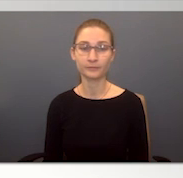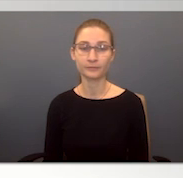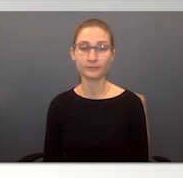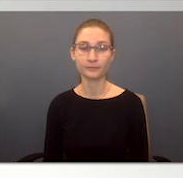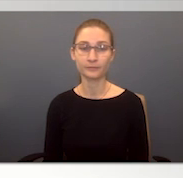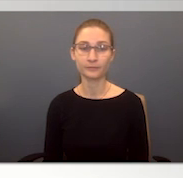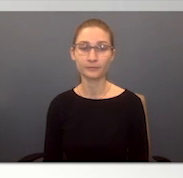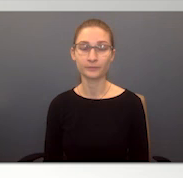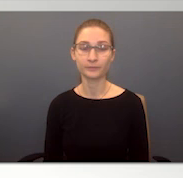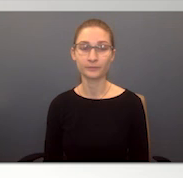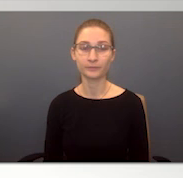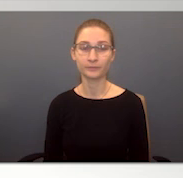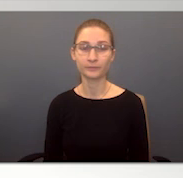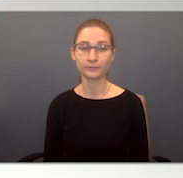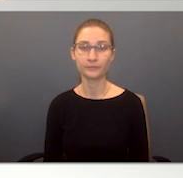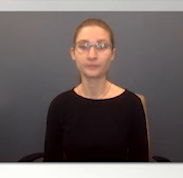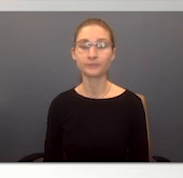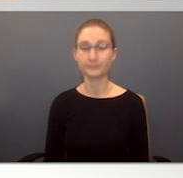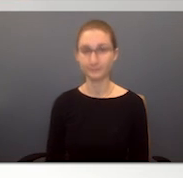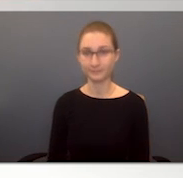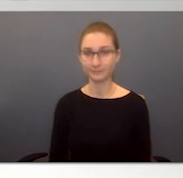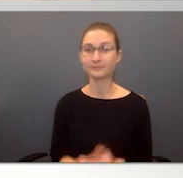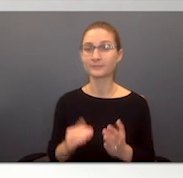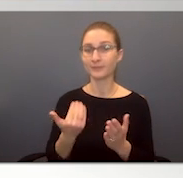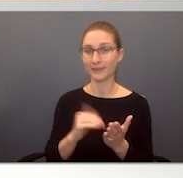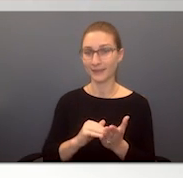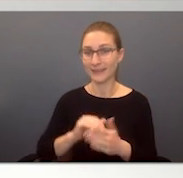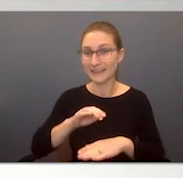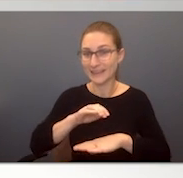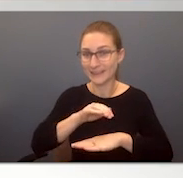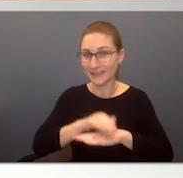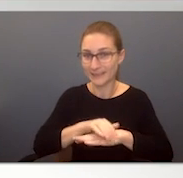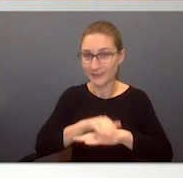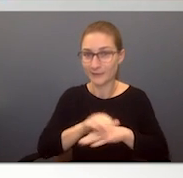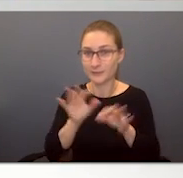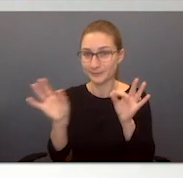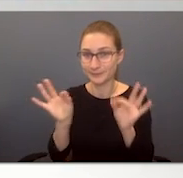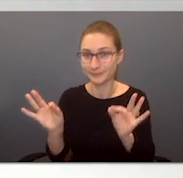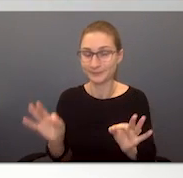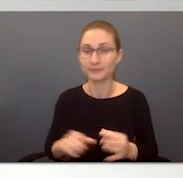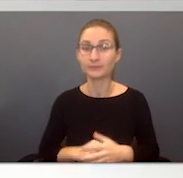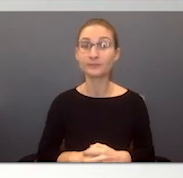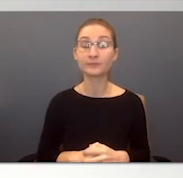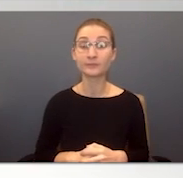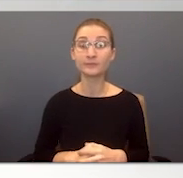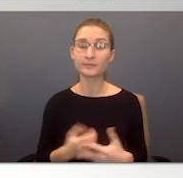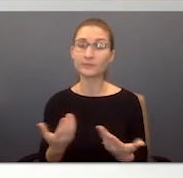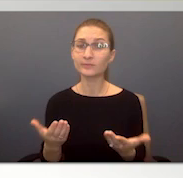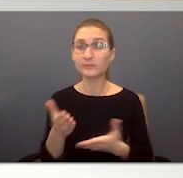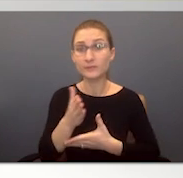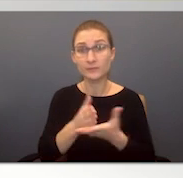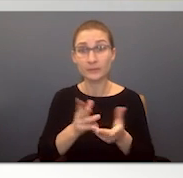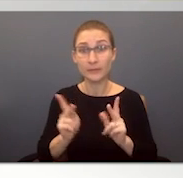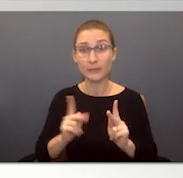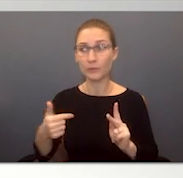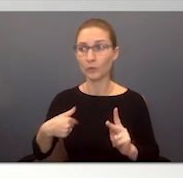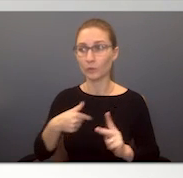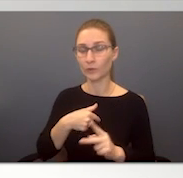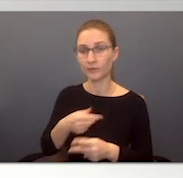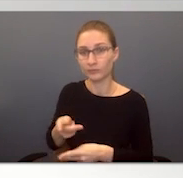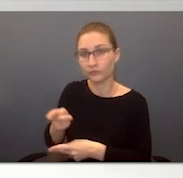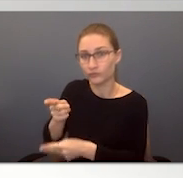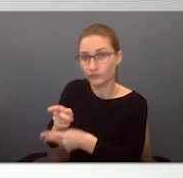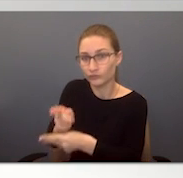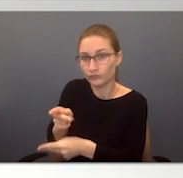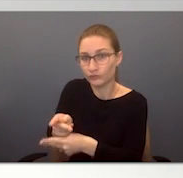que pensar y preparar otra vez temprano. So, I just want to say it in English. You know, we have people that